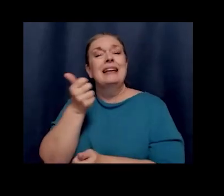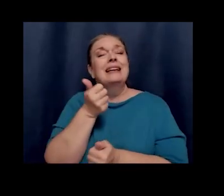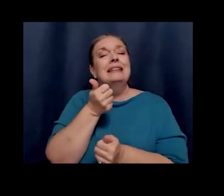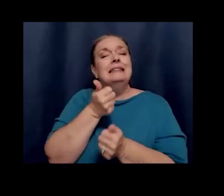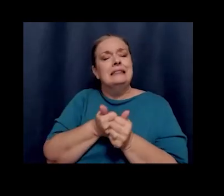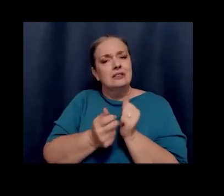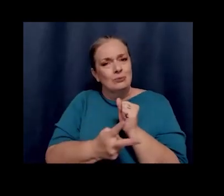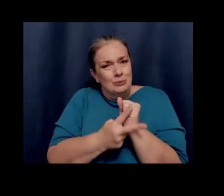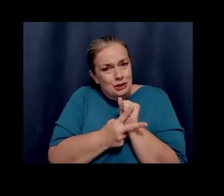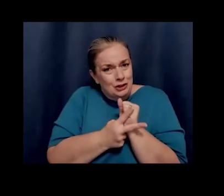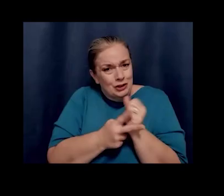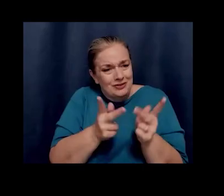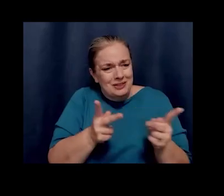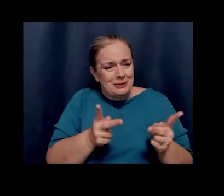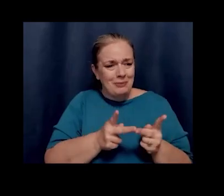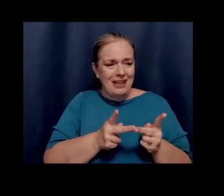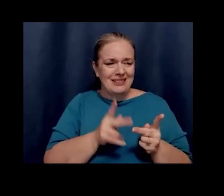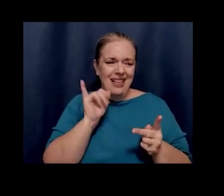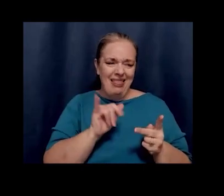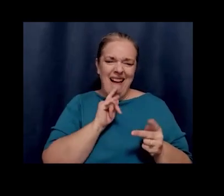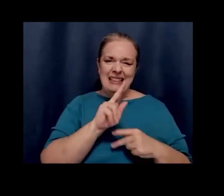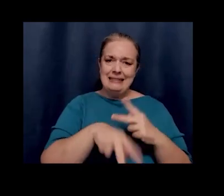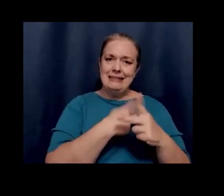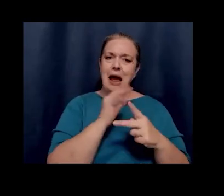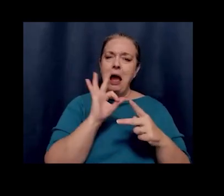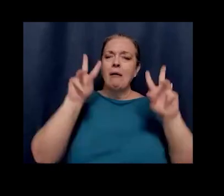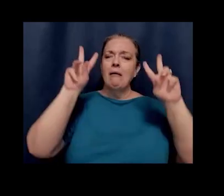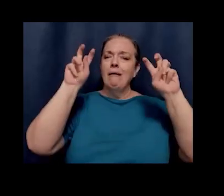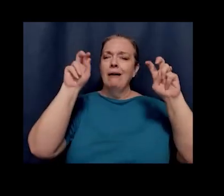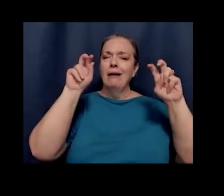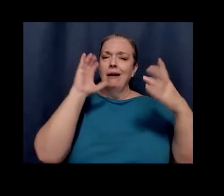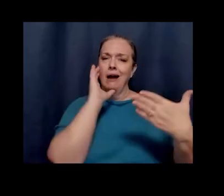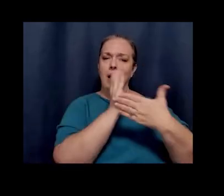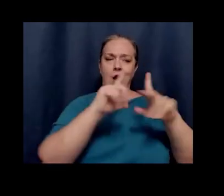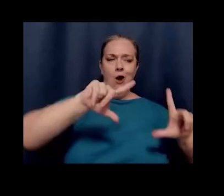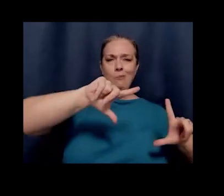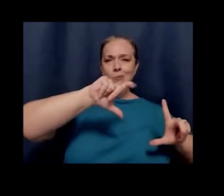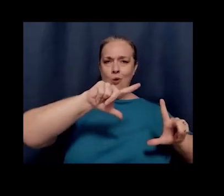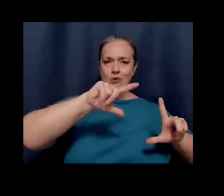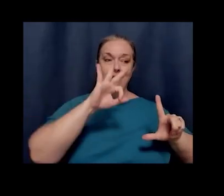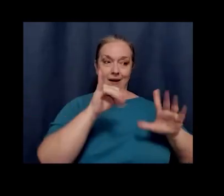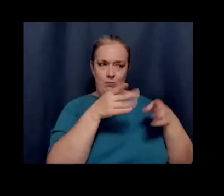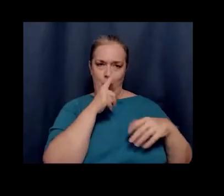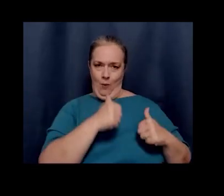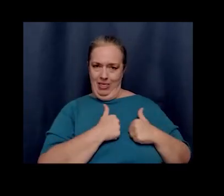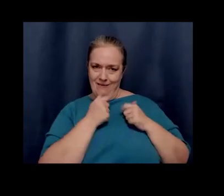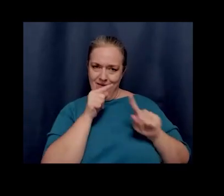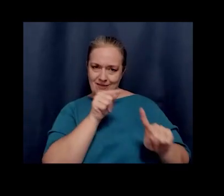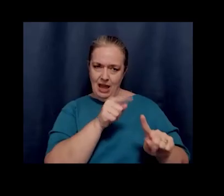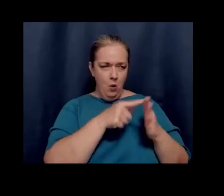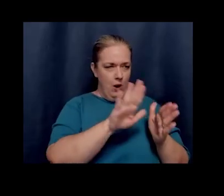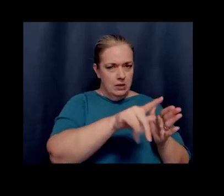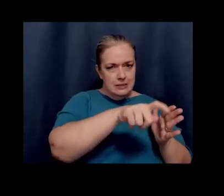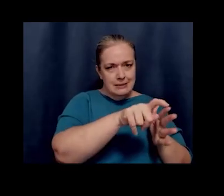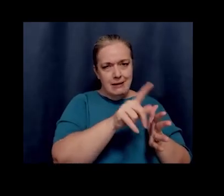space also serves as a kind of portrait, a unique representation of the artist who lived and worked there. And